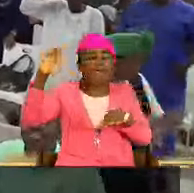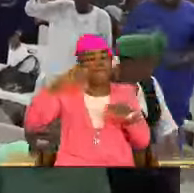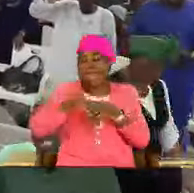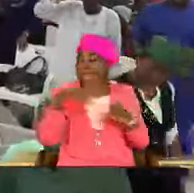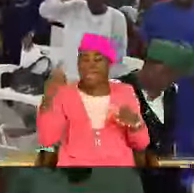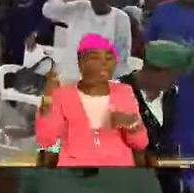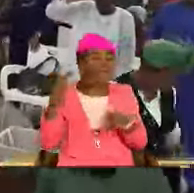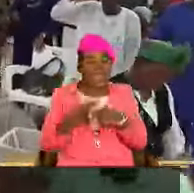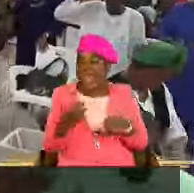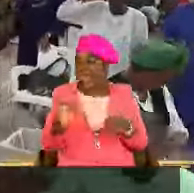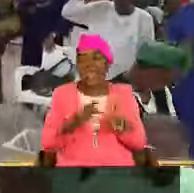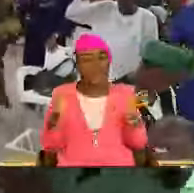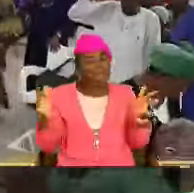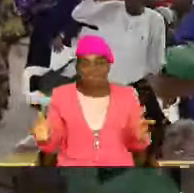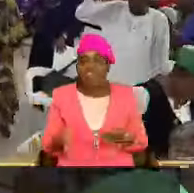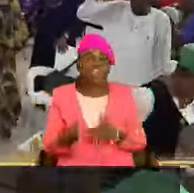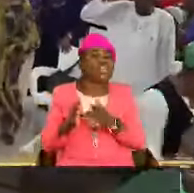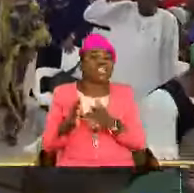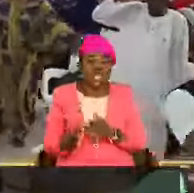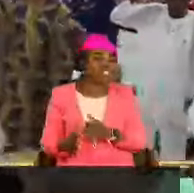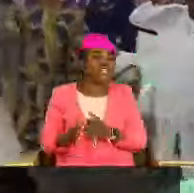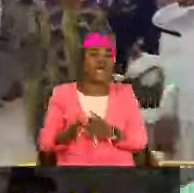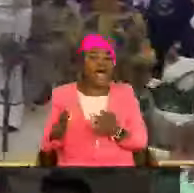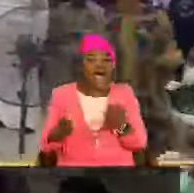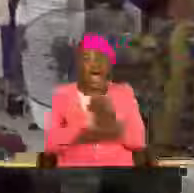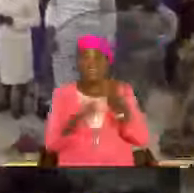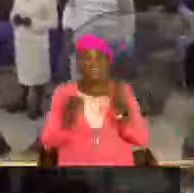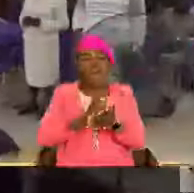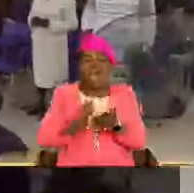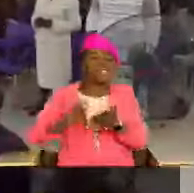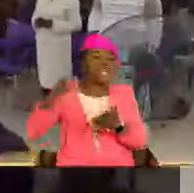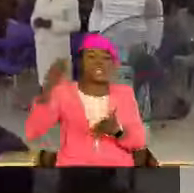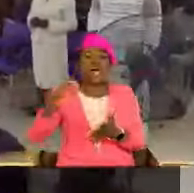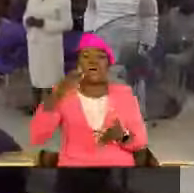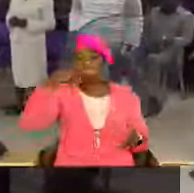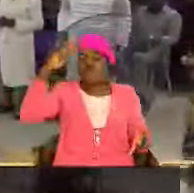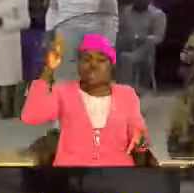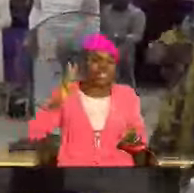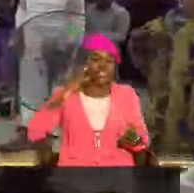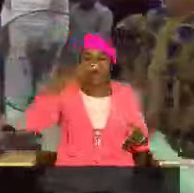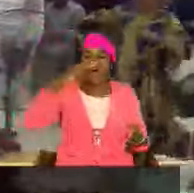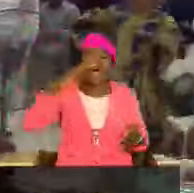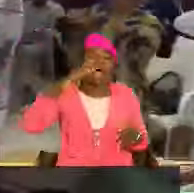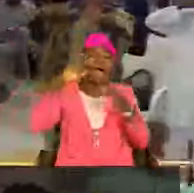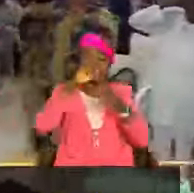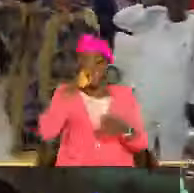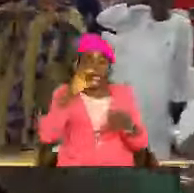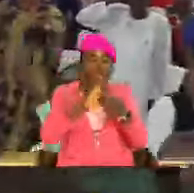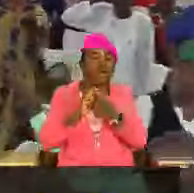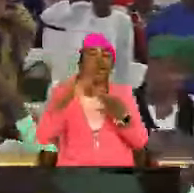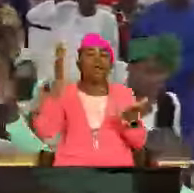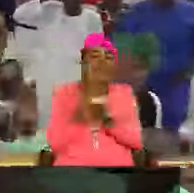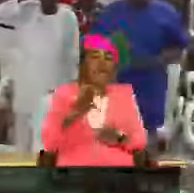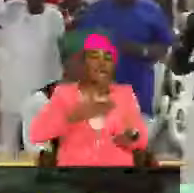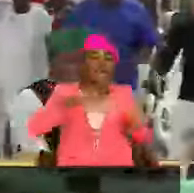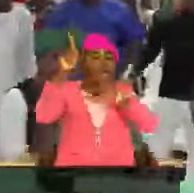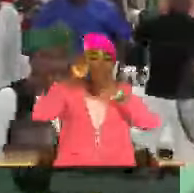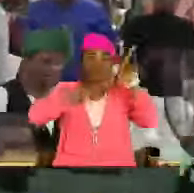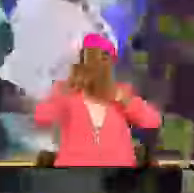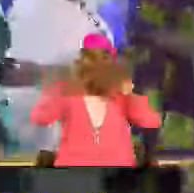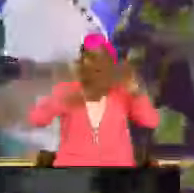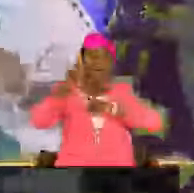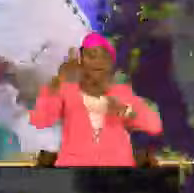the name of Jesus clear away clear away clear away clear